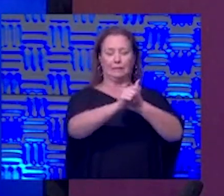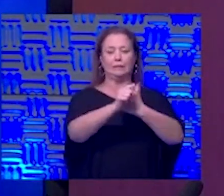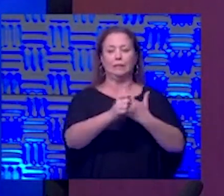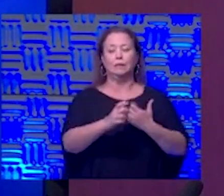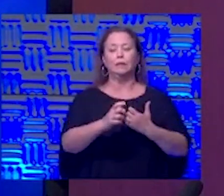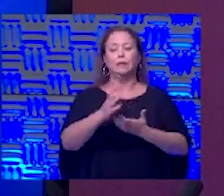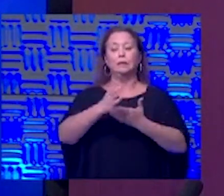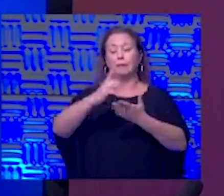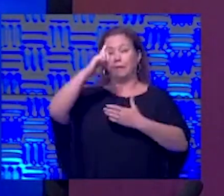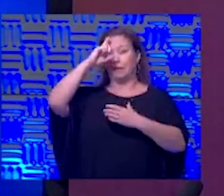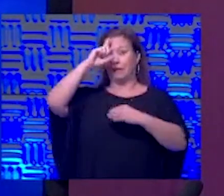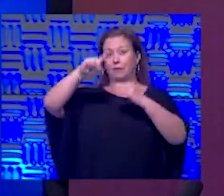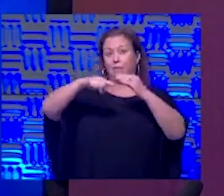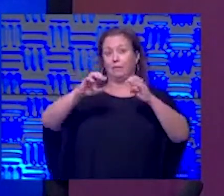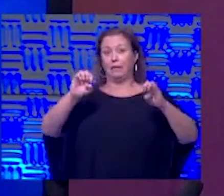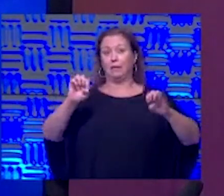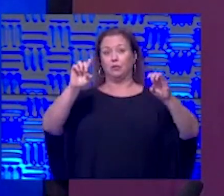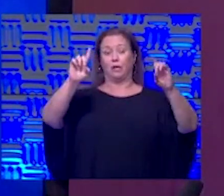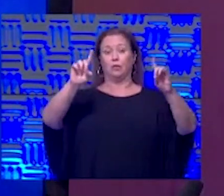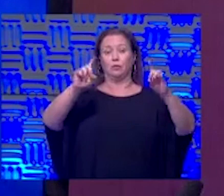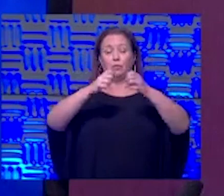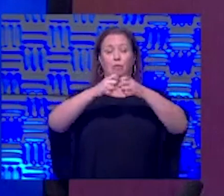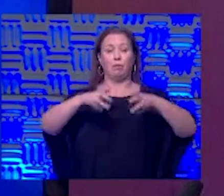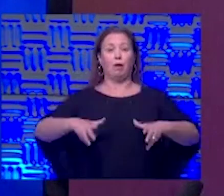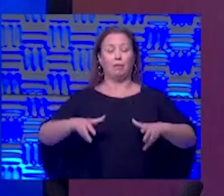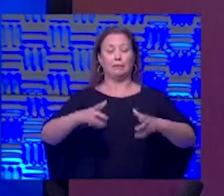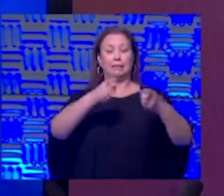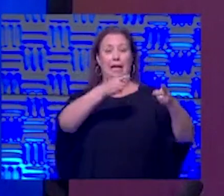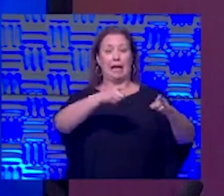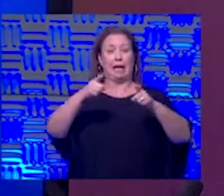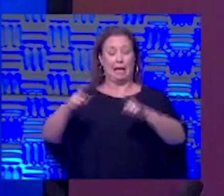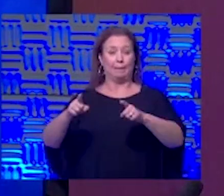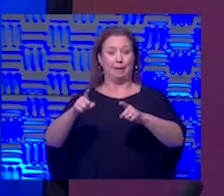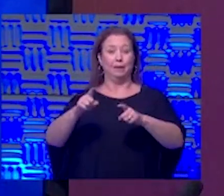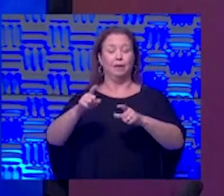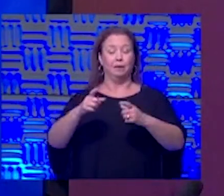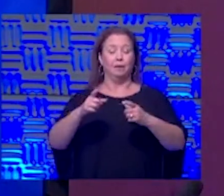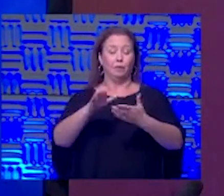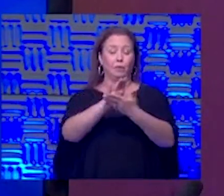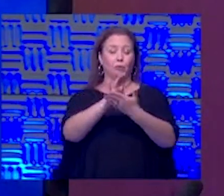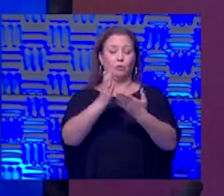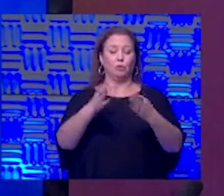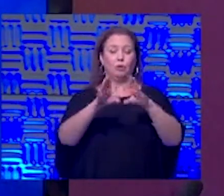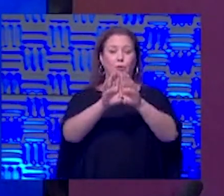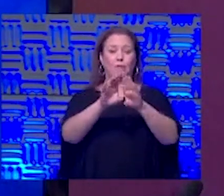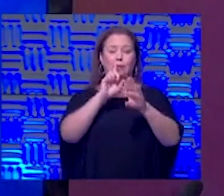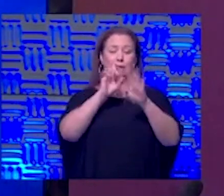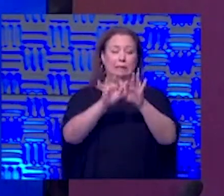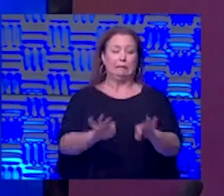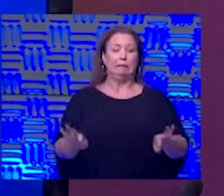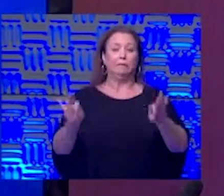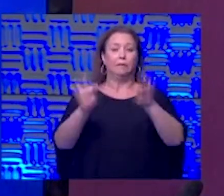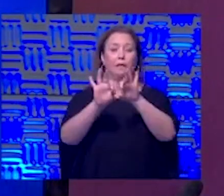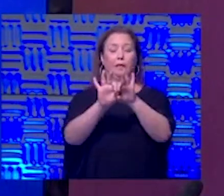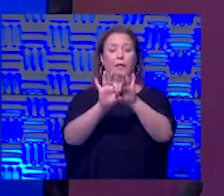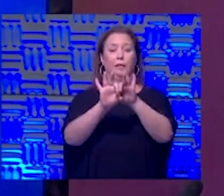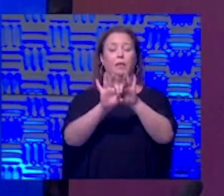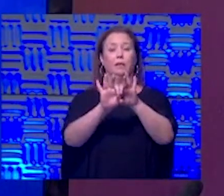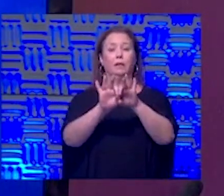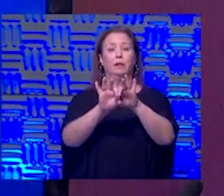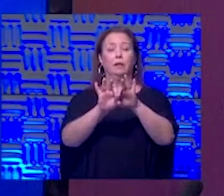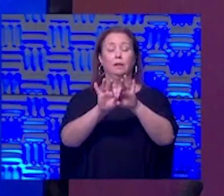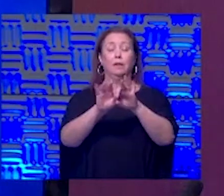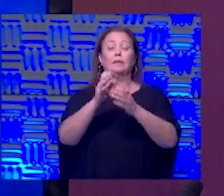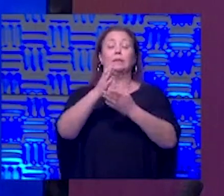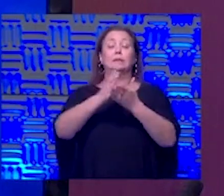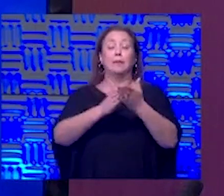the thoughts now about the educational loss that occurred while the schools were closed is really significant. Estimates that